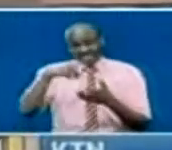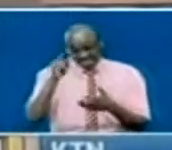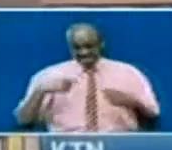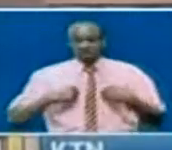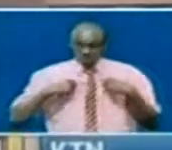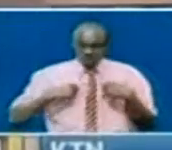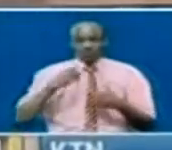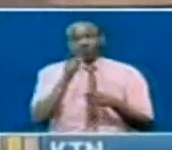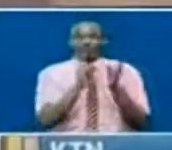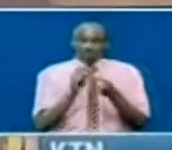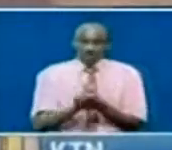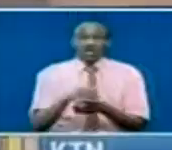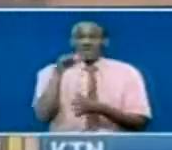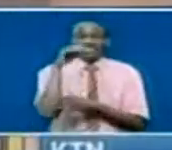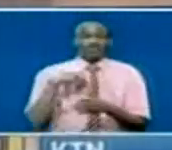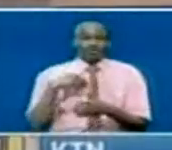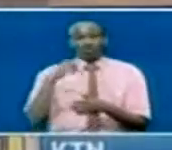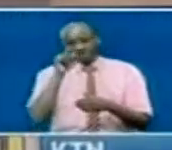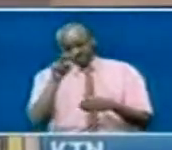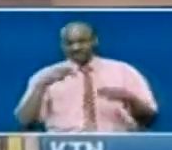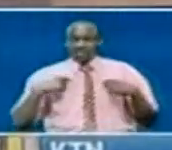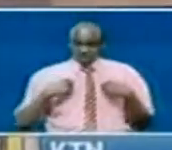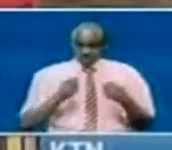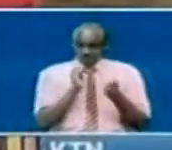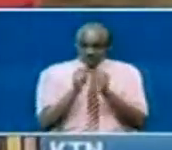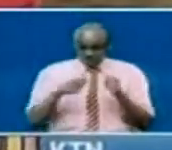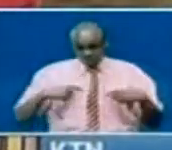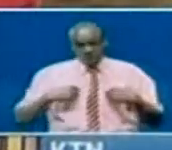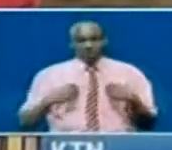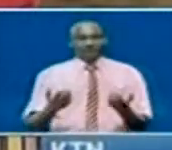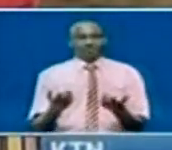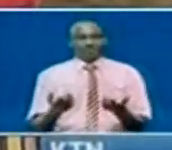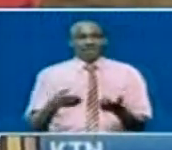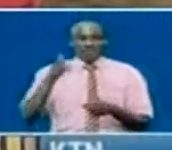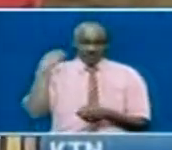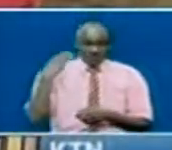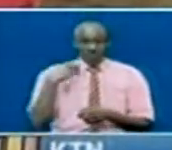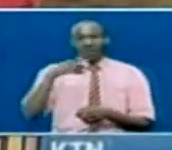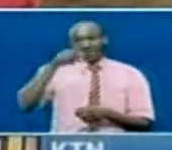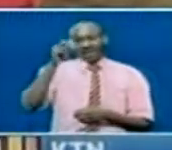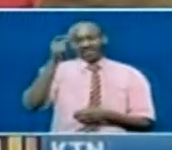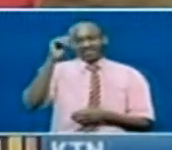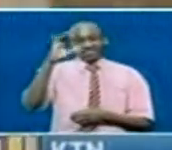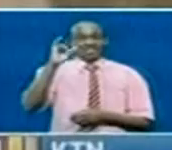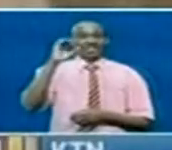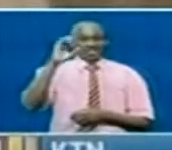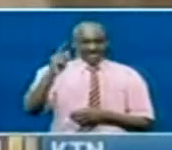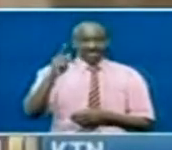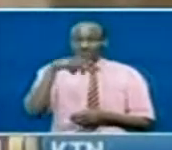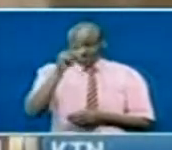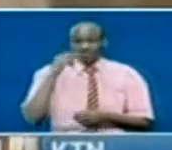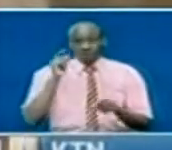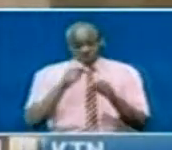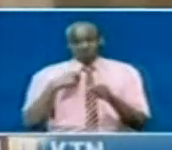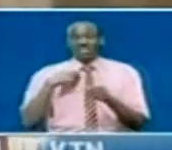gear, so we ask people to check on their sports gears. Former world marathon record holder Patrick Makau, who is the race patron, will